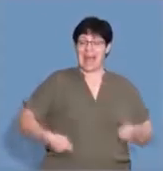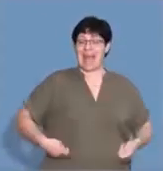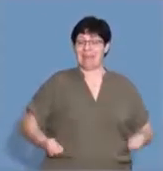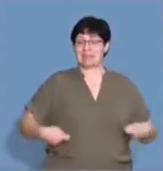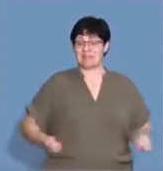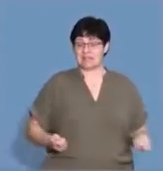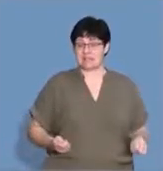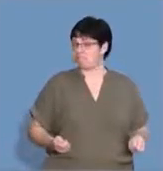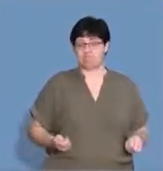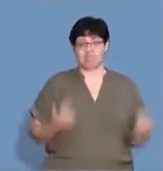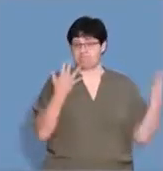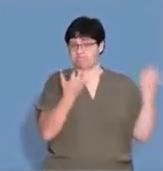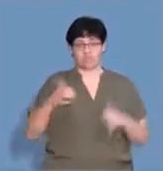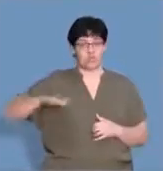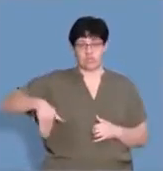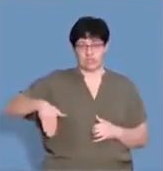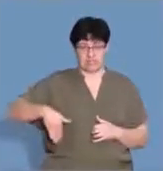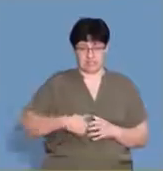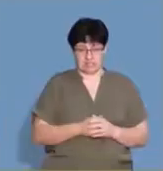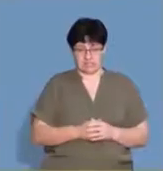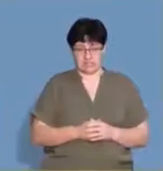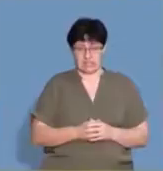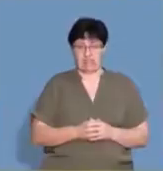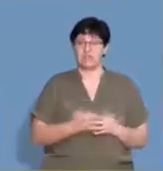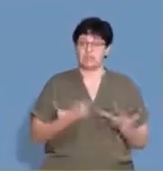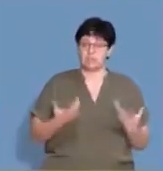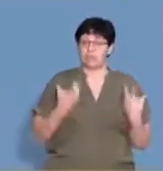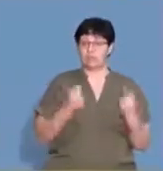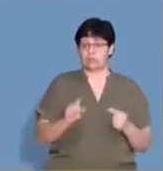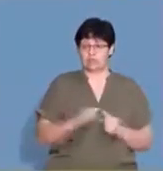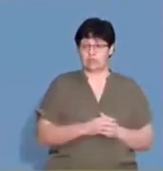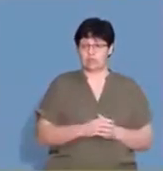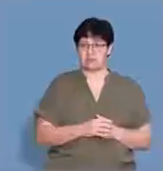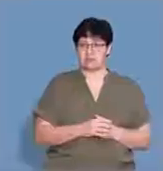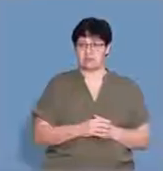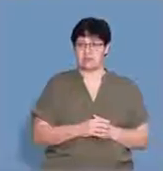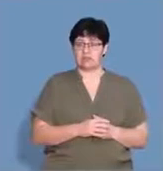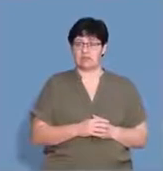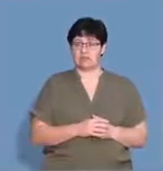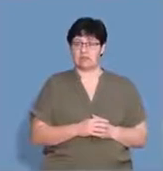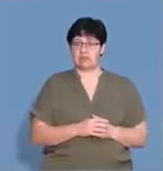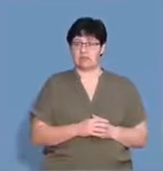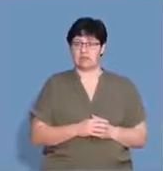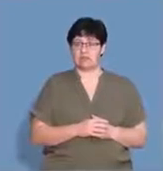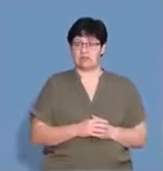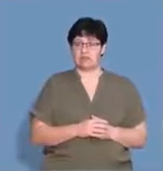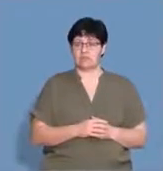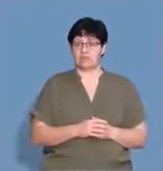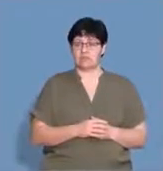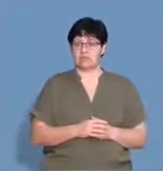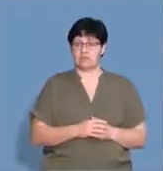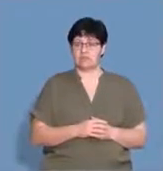expenses, I hadn't worked out my expenses yet. So what I'm going to do underneath this, I'm going to